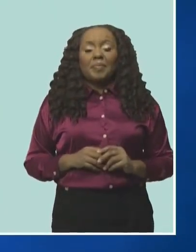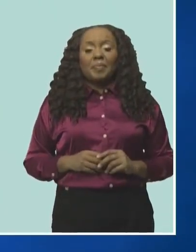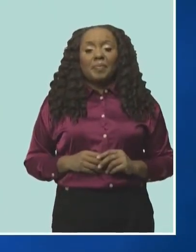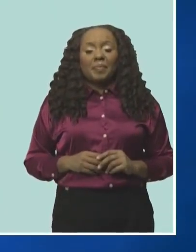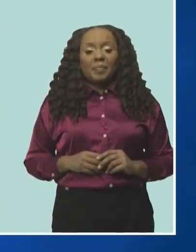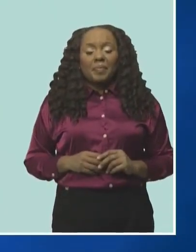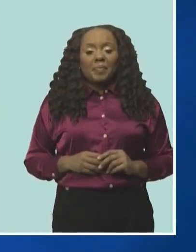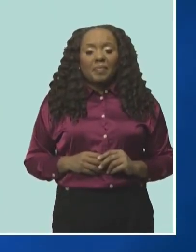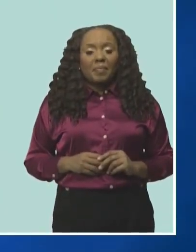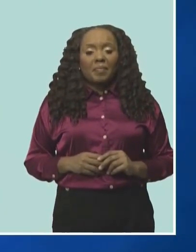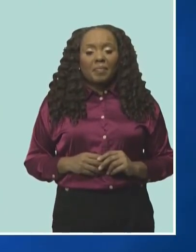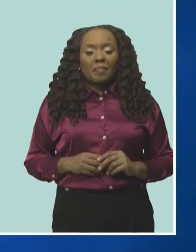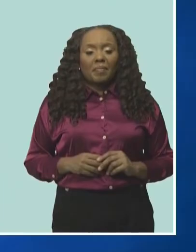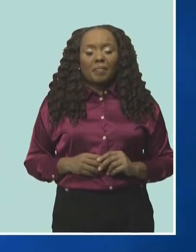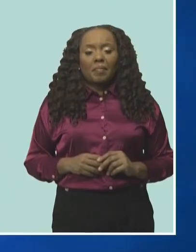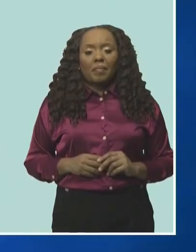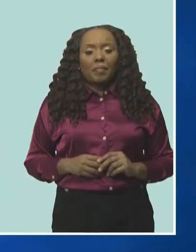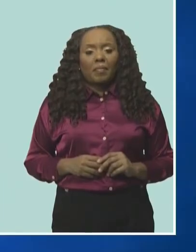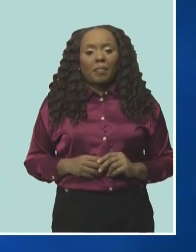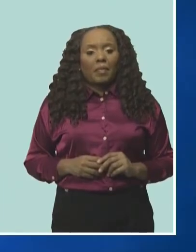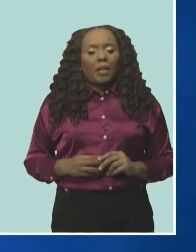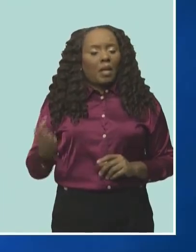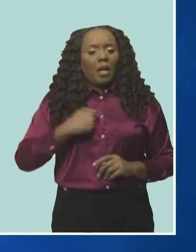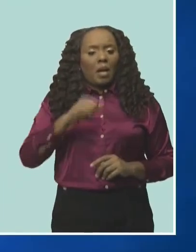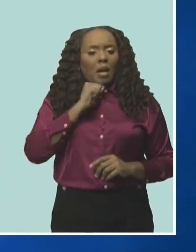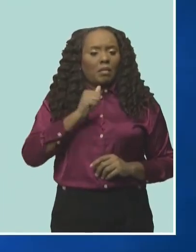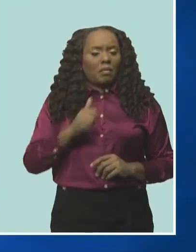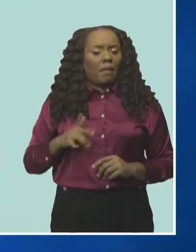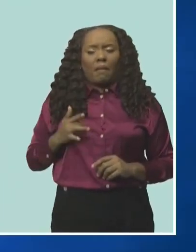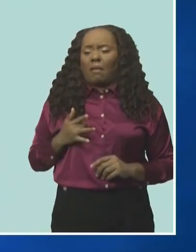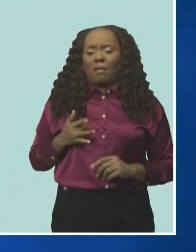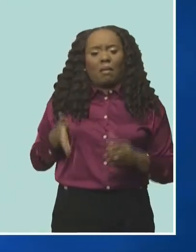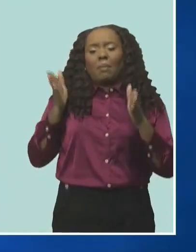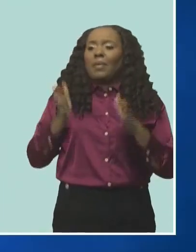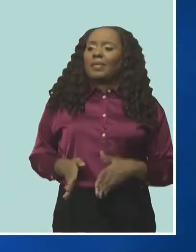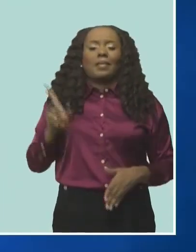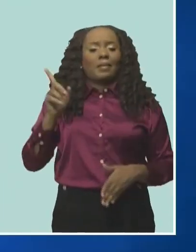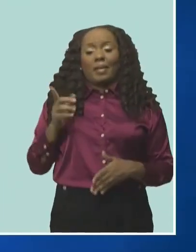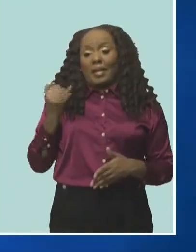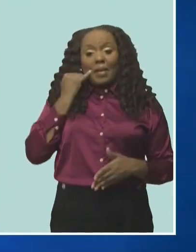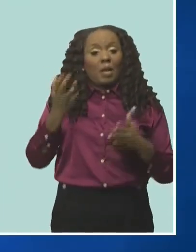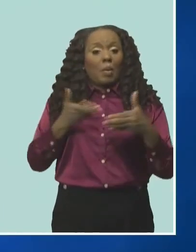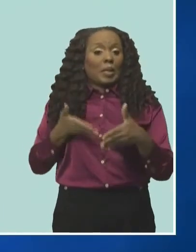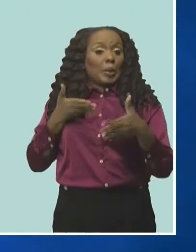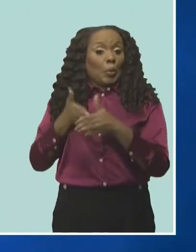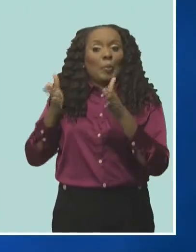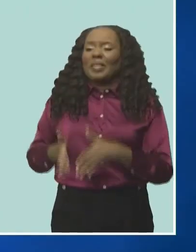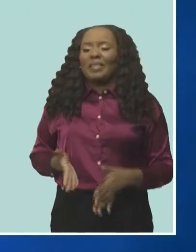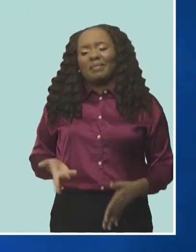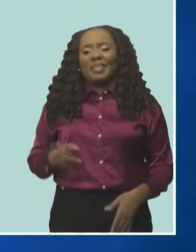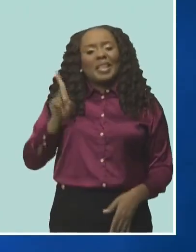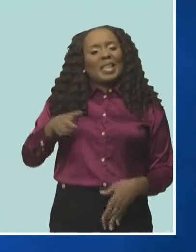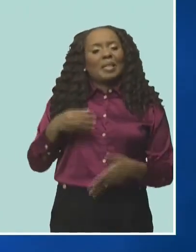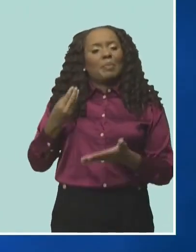believe that it is fair that a person has to be rich to be able to make sure